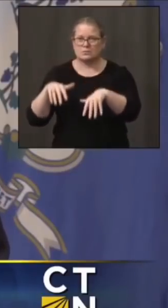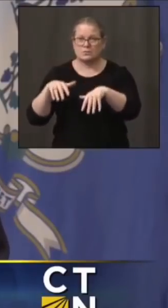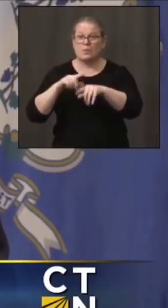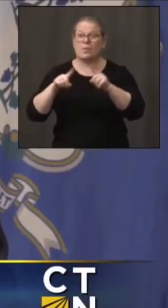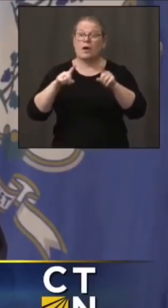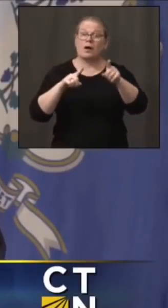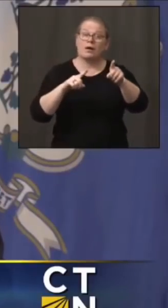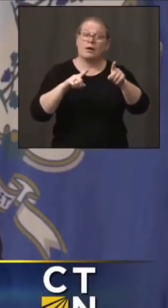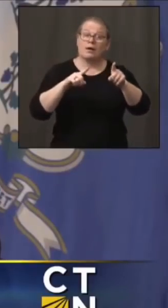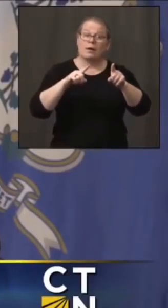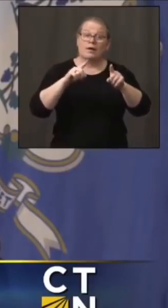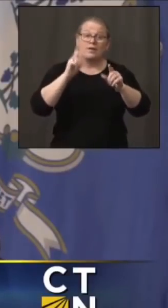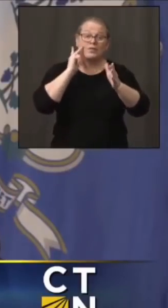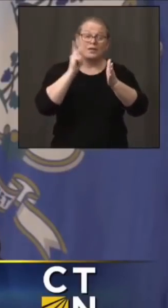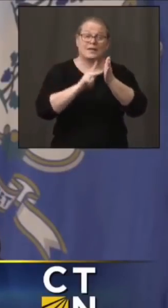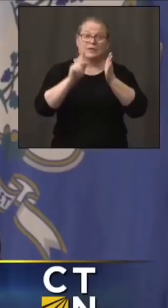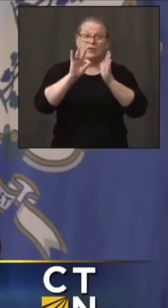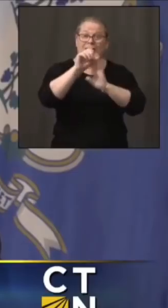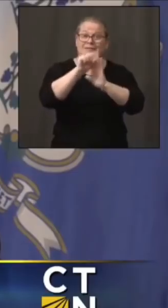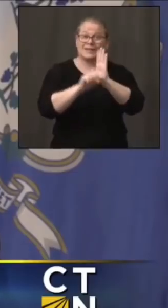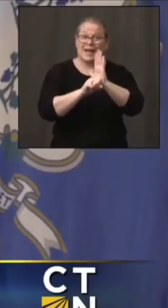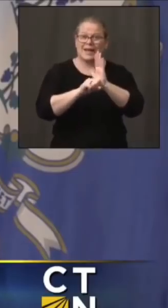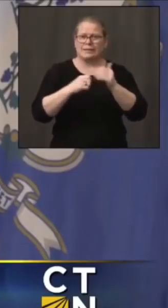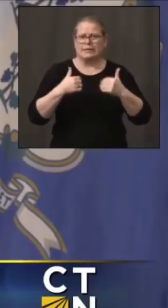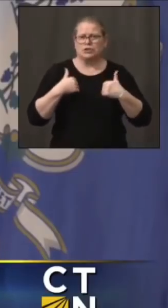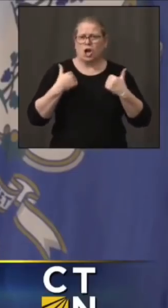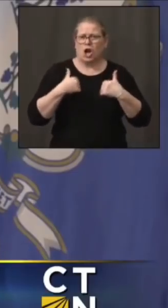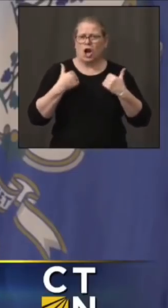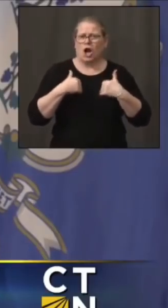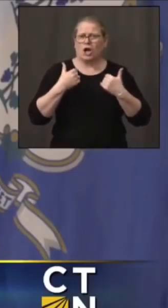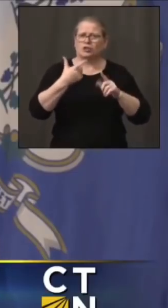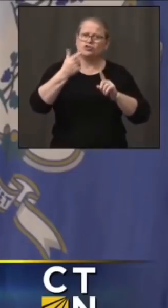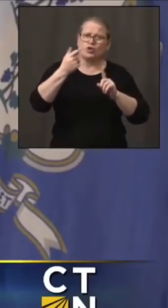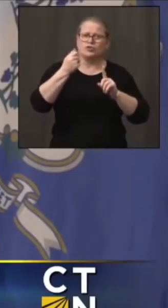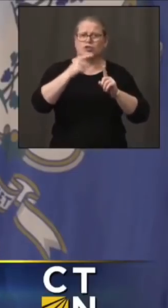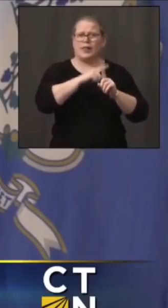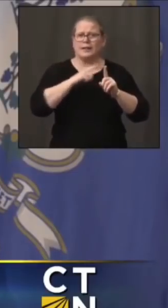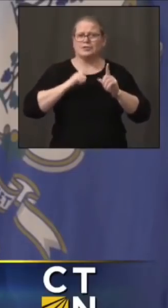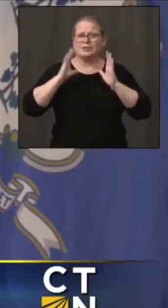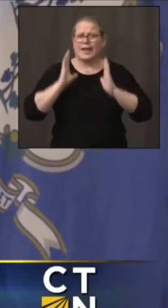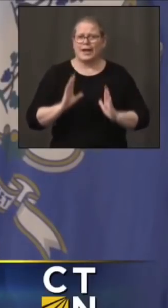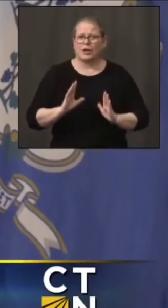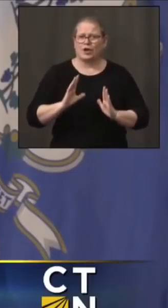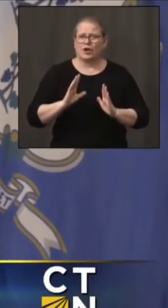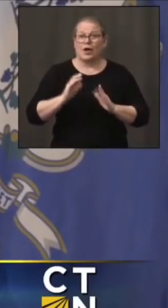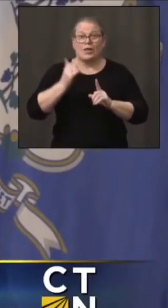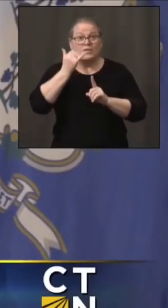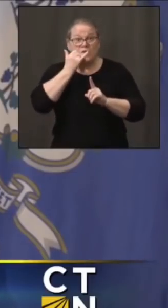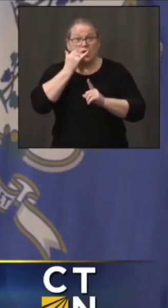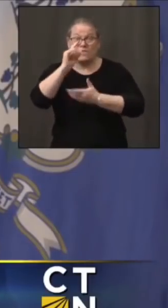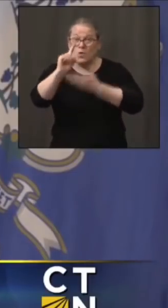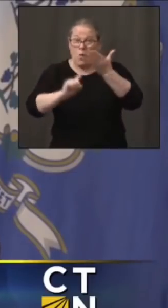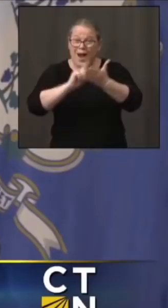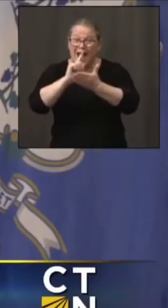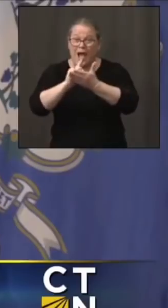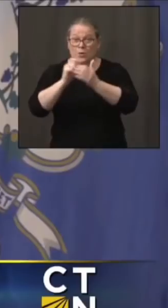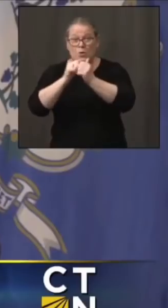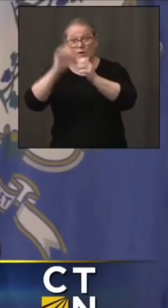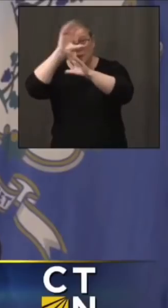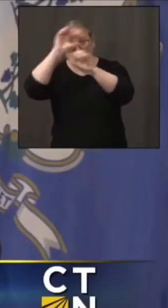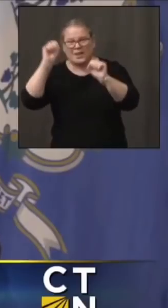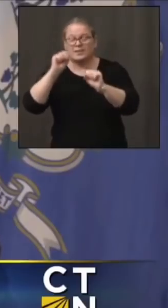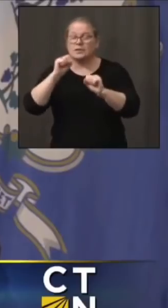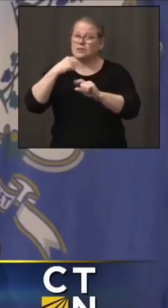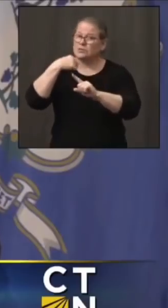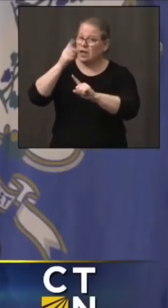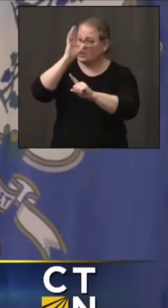United States on the phone for a full hour, and hear these folks say, Mr. President, that's not right. That's wrong, your facts